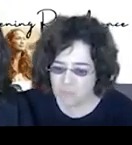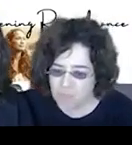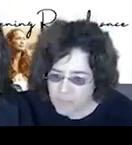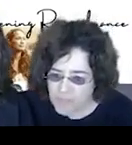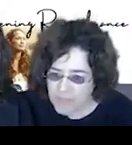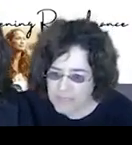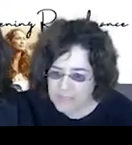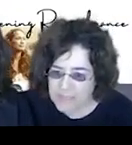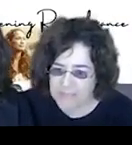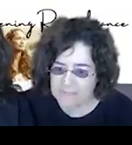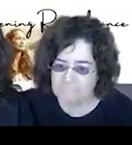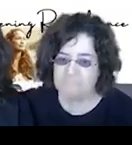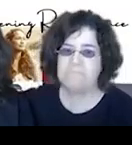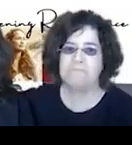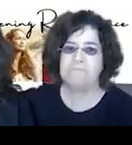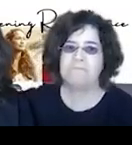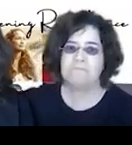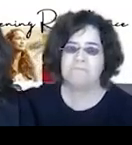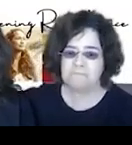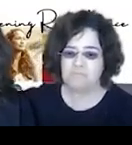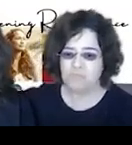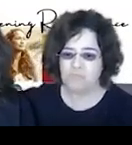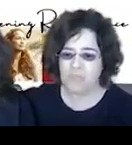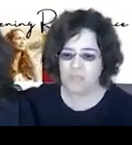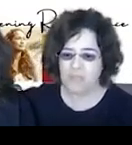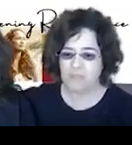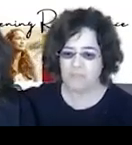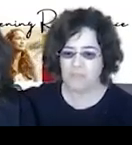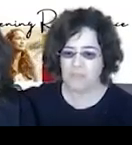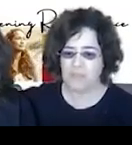and that edition is dedicated to her.